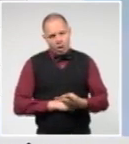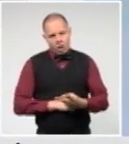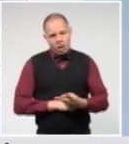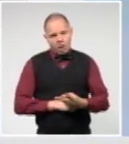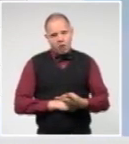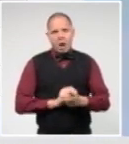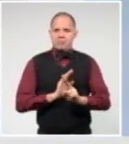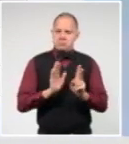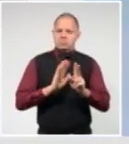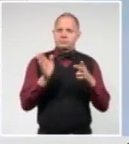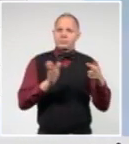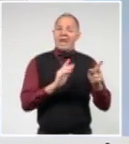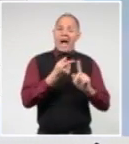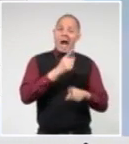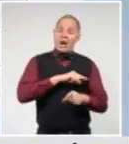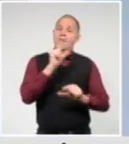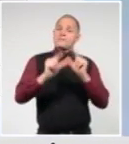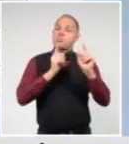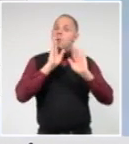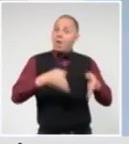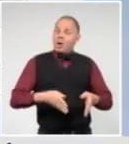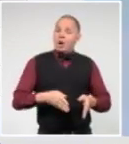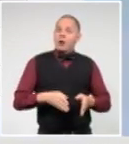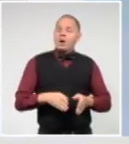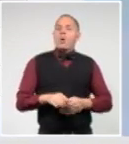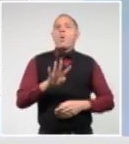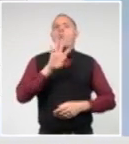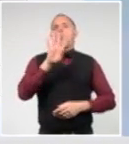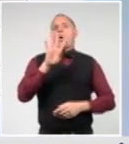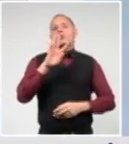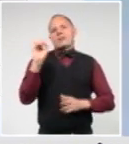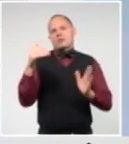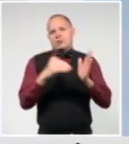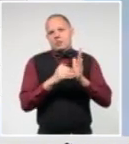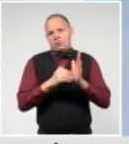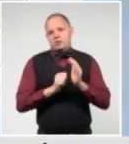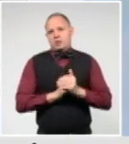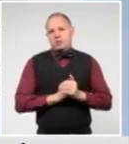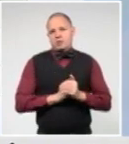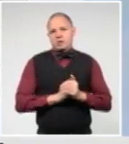920,931 COVID-19 fatalities and a mortality rate of